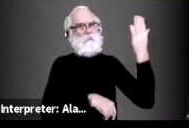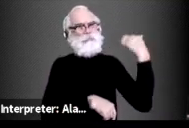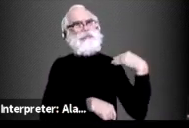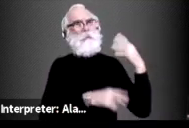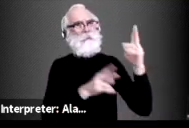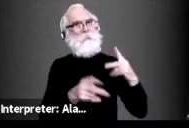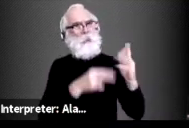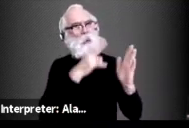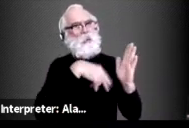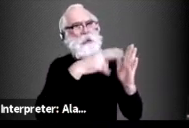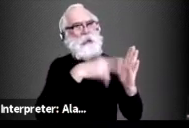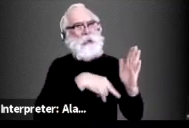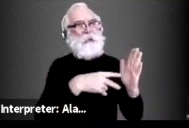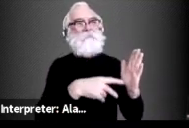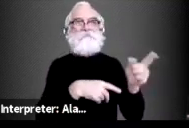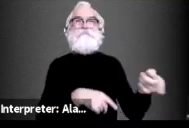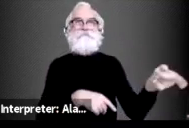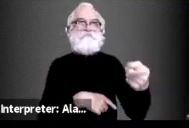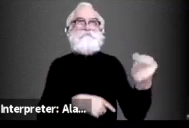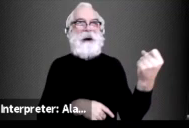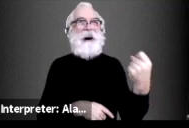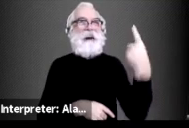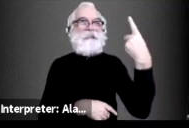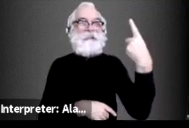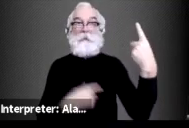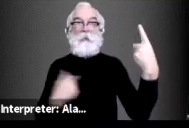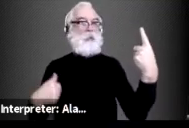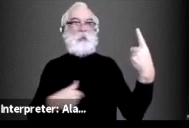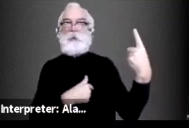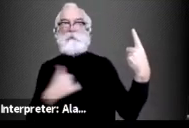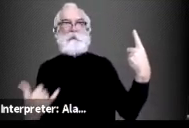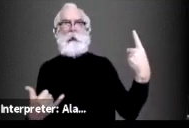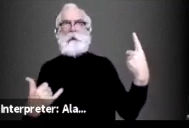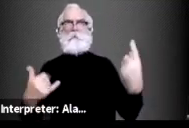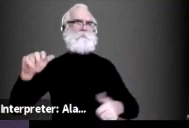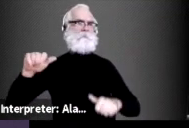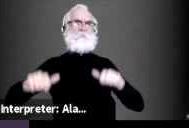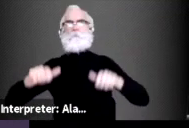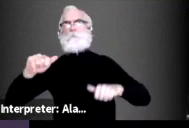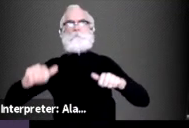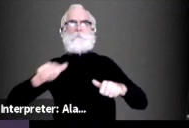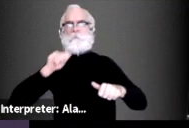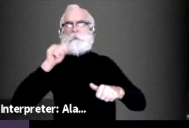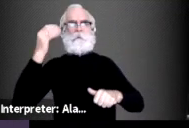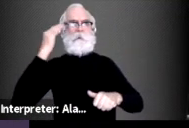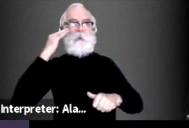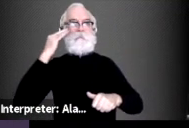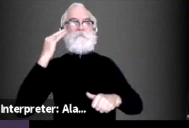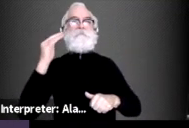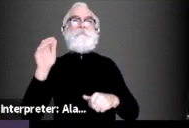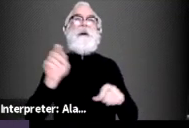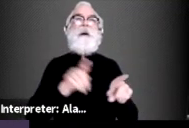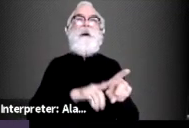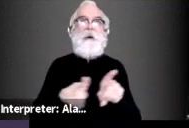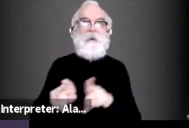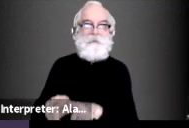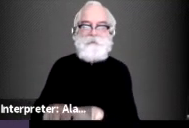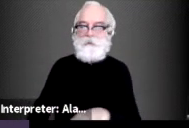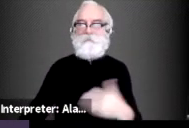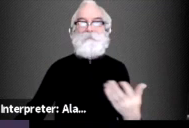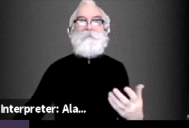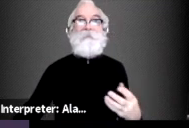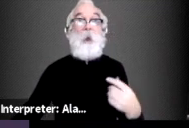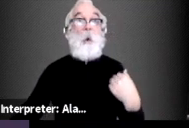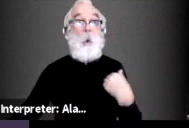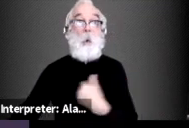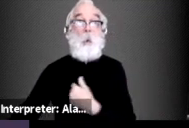appeared understood them in a way that most of us today cannot. Likewise, of course, only those of us